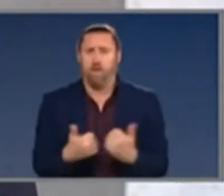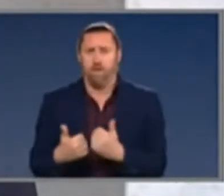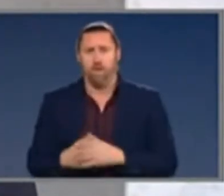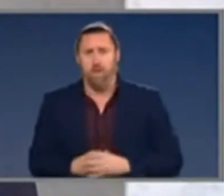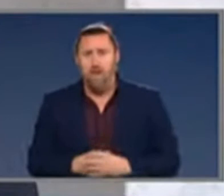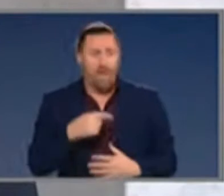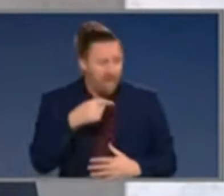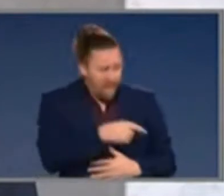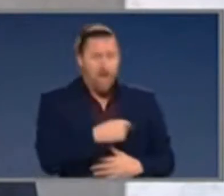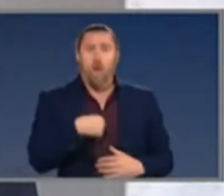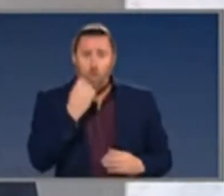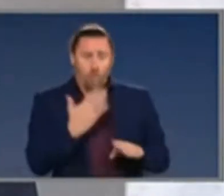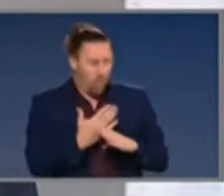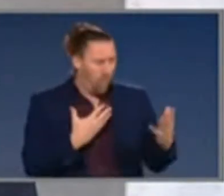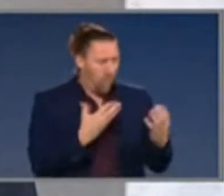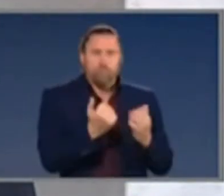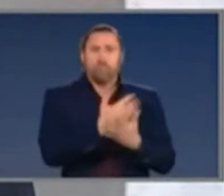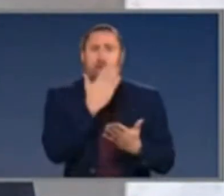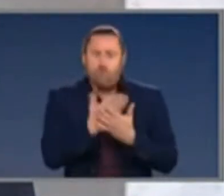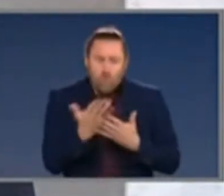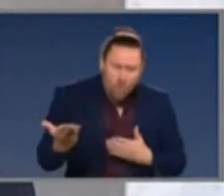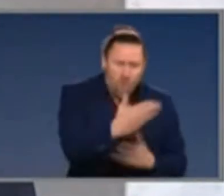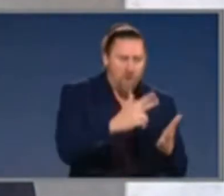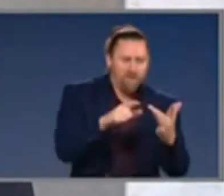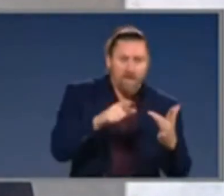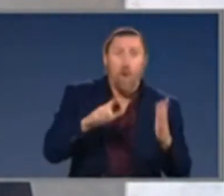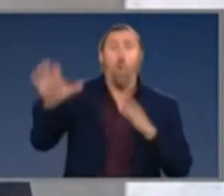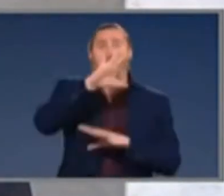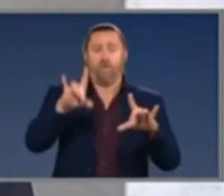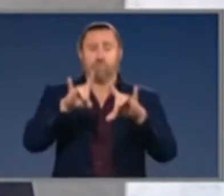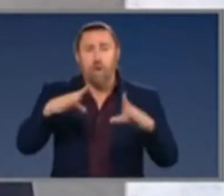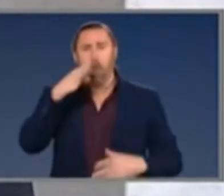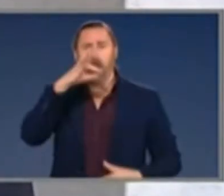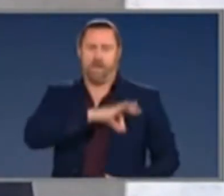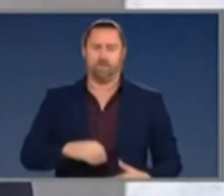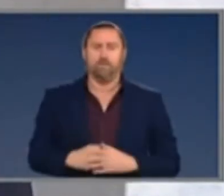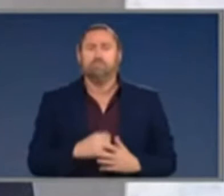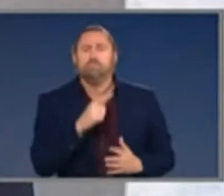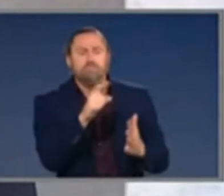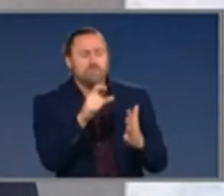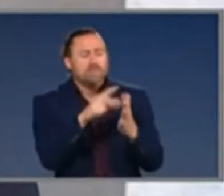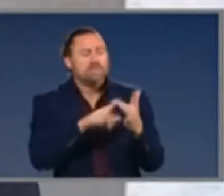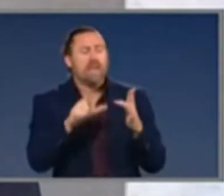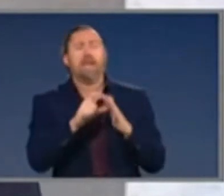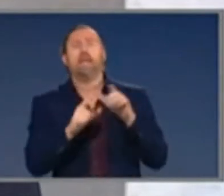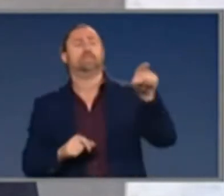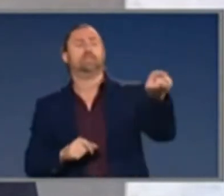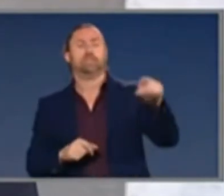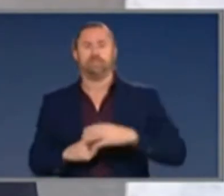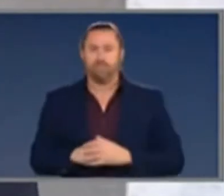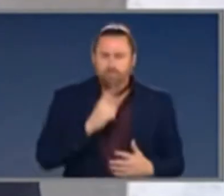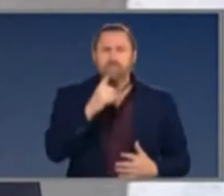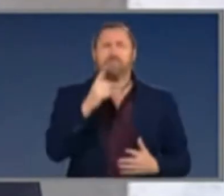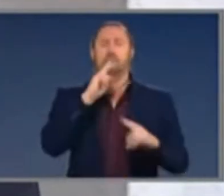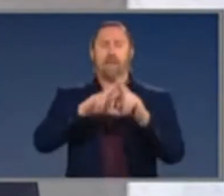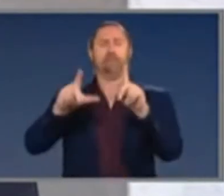will continue to serve both Victorians and Australians, I think, hopefully well. David. Why learning today that some of this federal intervention is